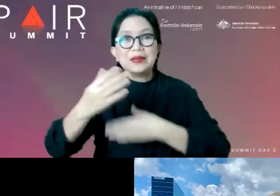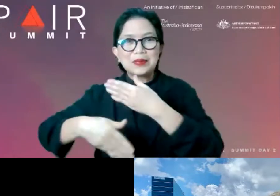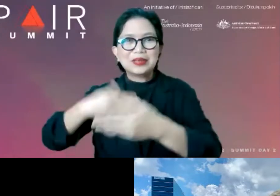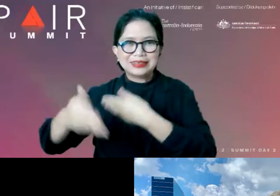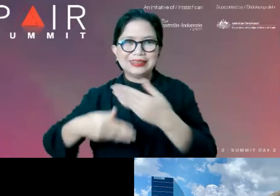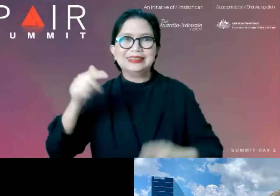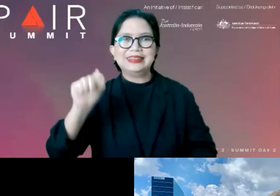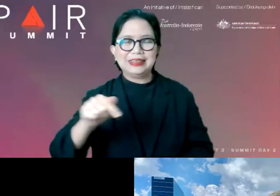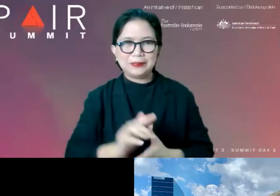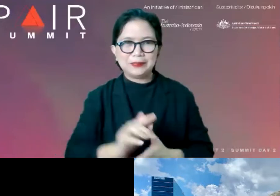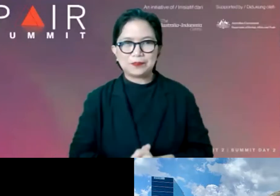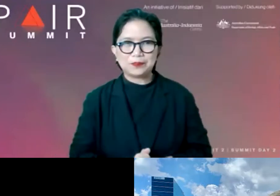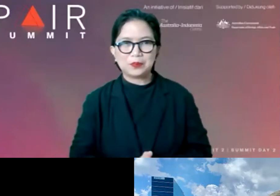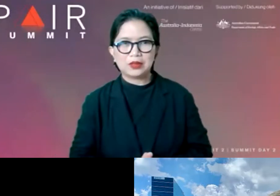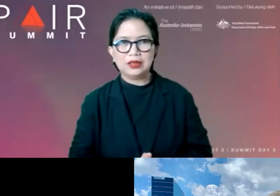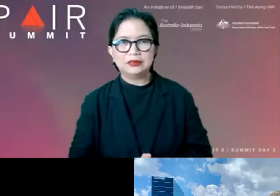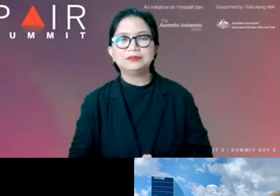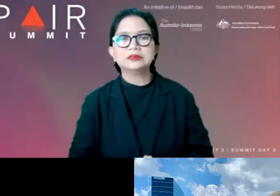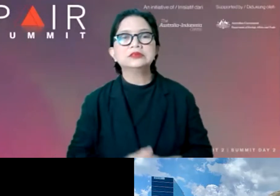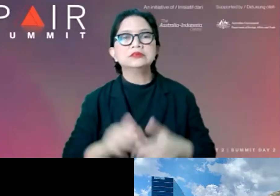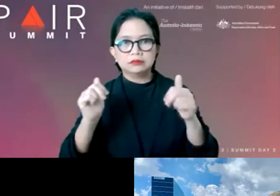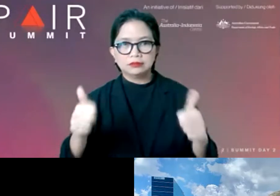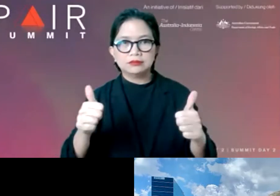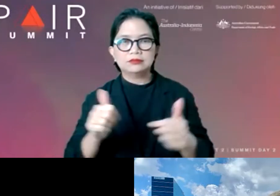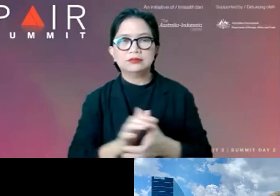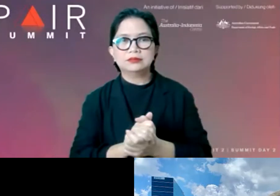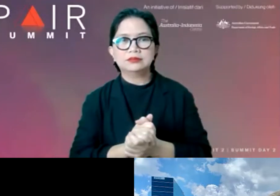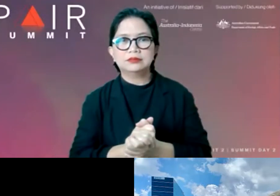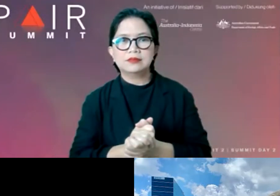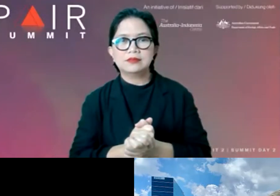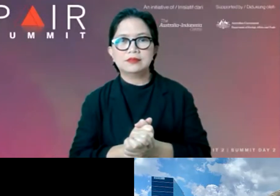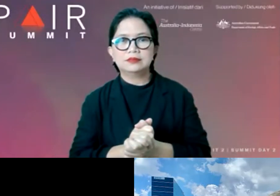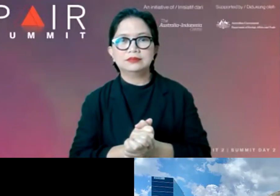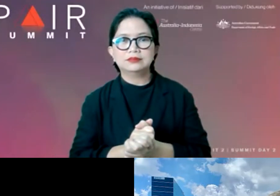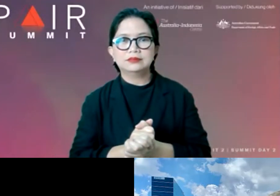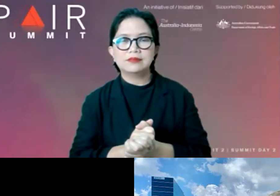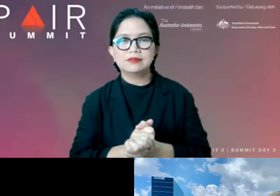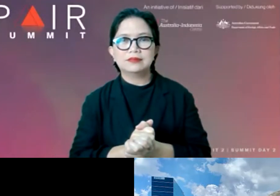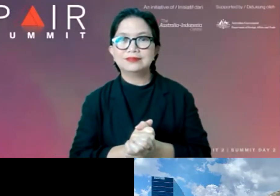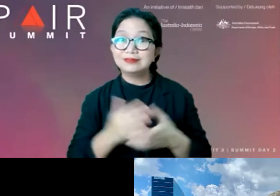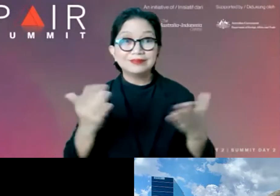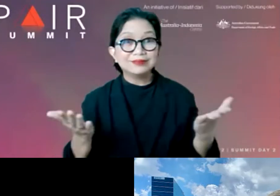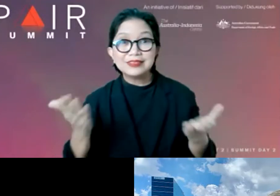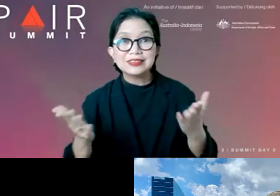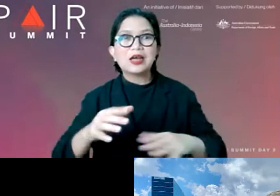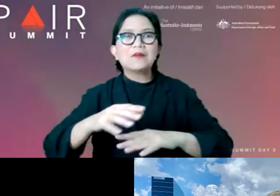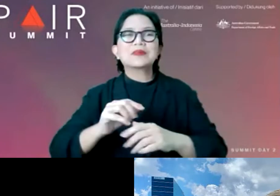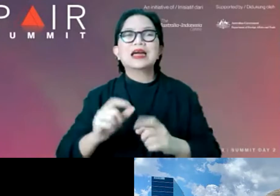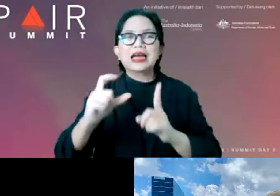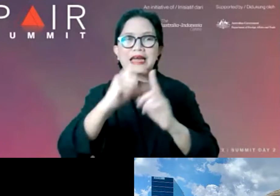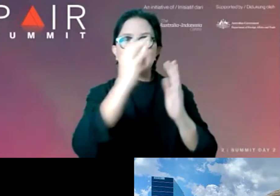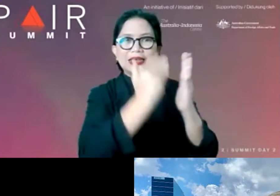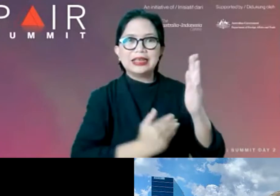a central repository of key data, which the My Health Record is. But it doesn't give